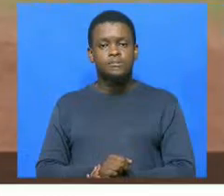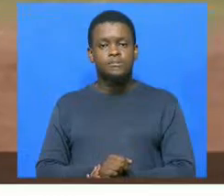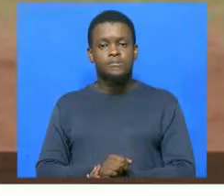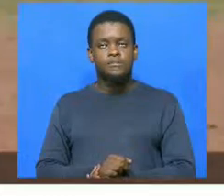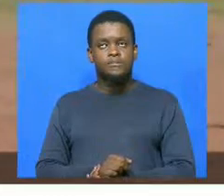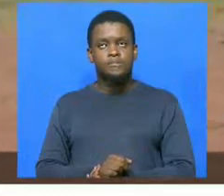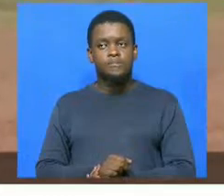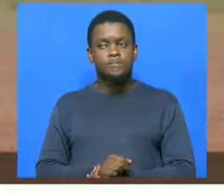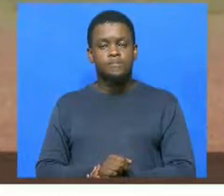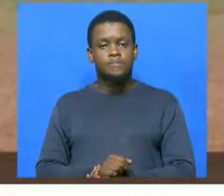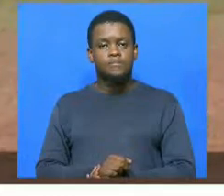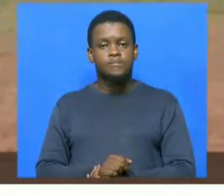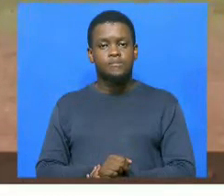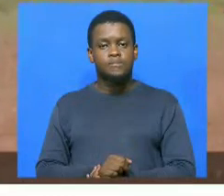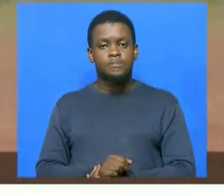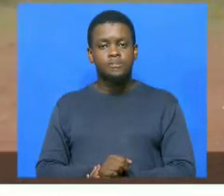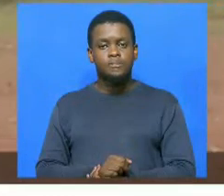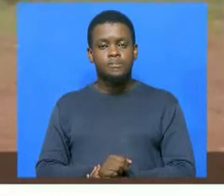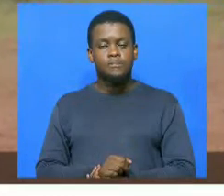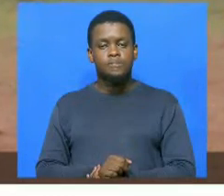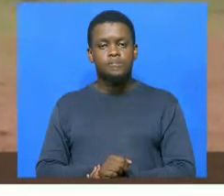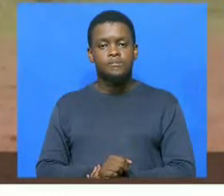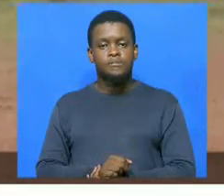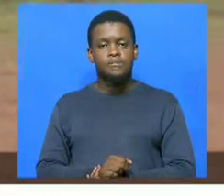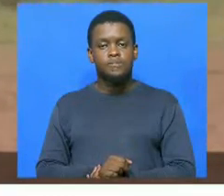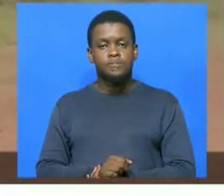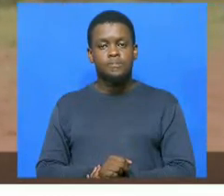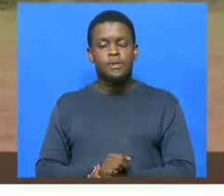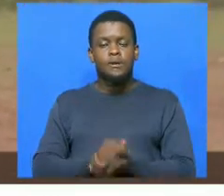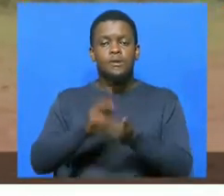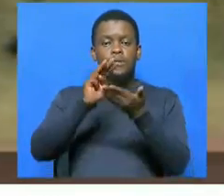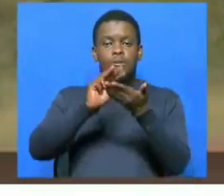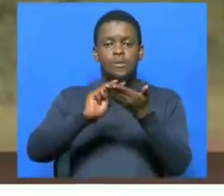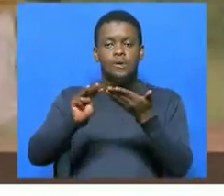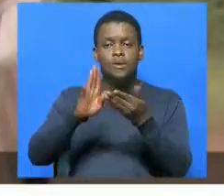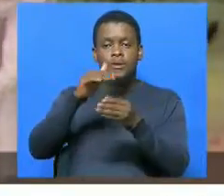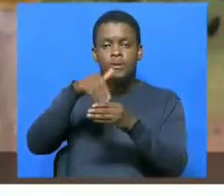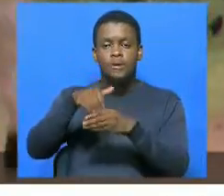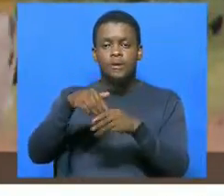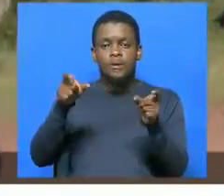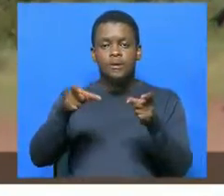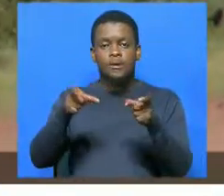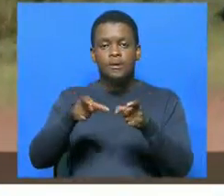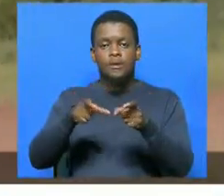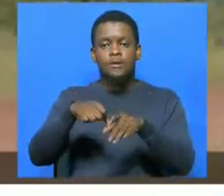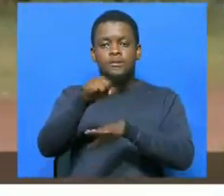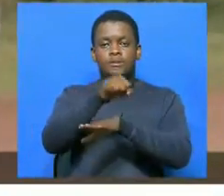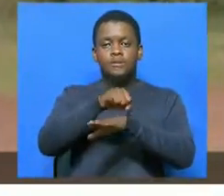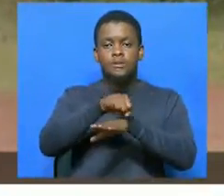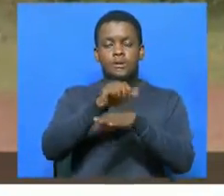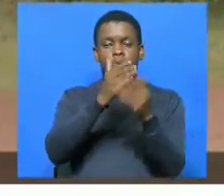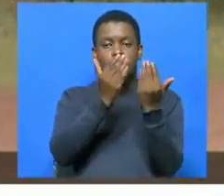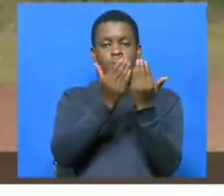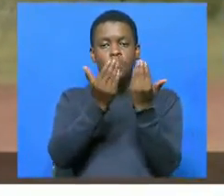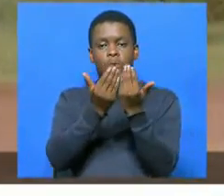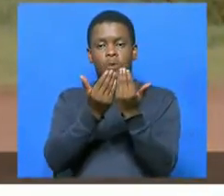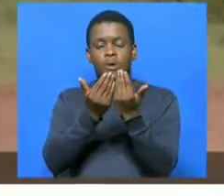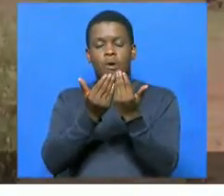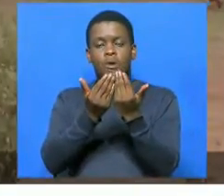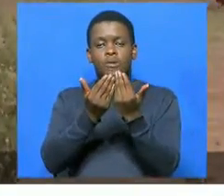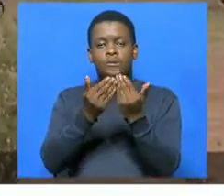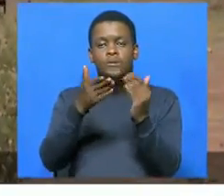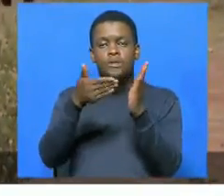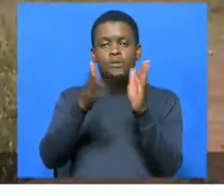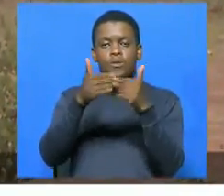and have that confidence. Training is done during the week at Khanzi Senior Secondary School in the afternoon and open for